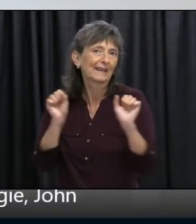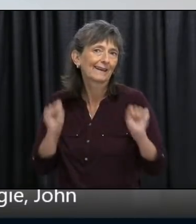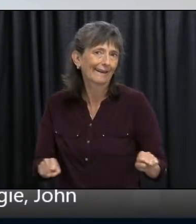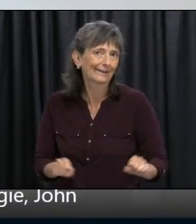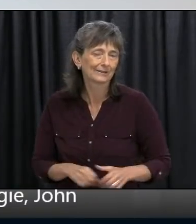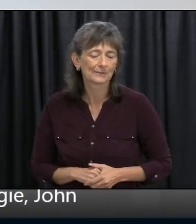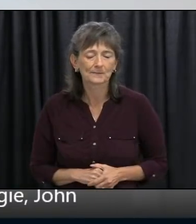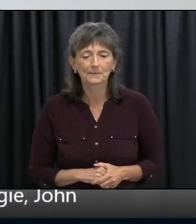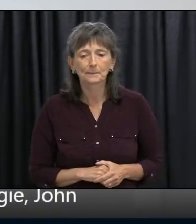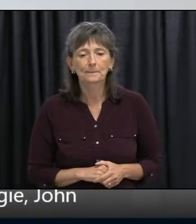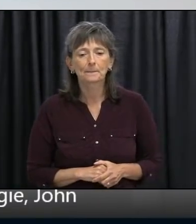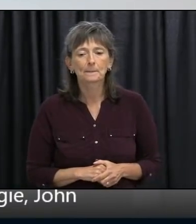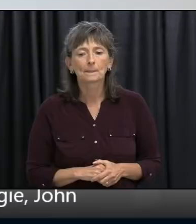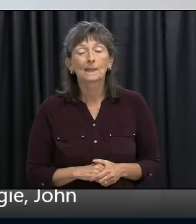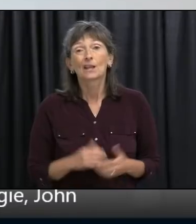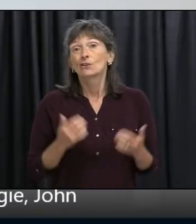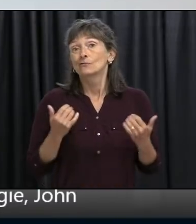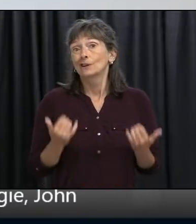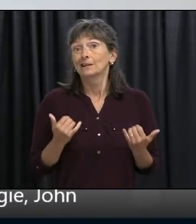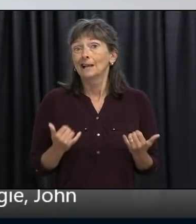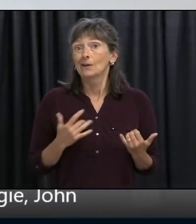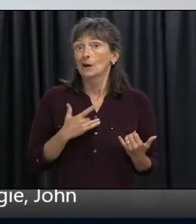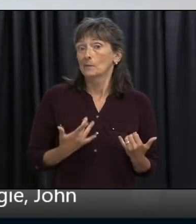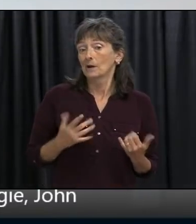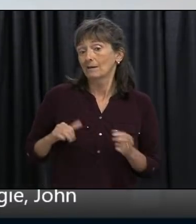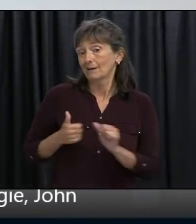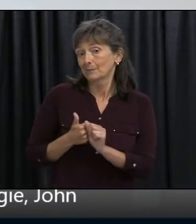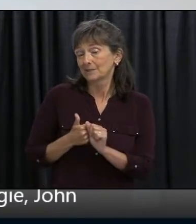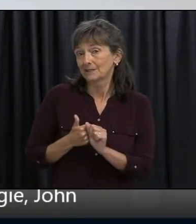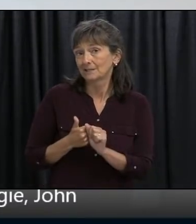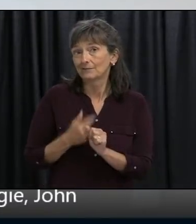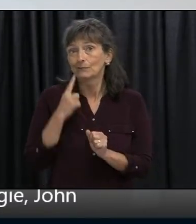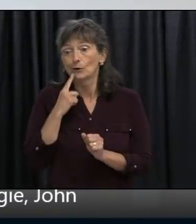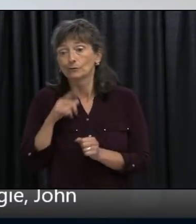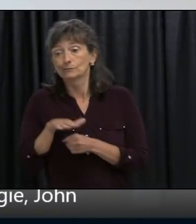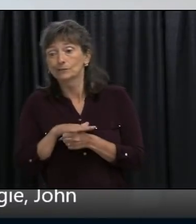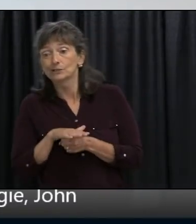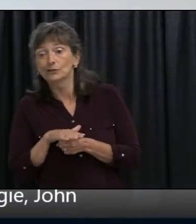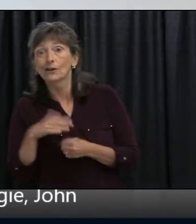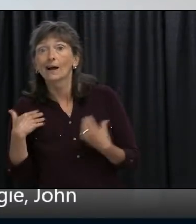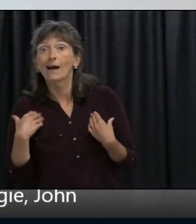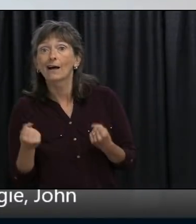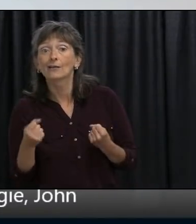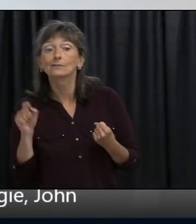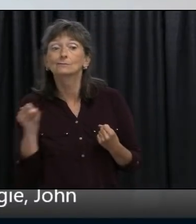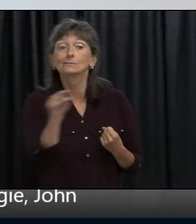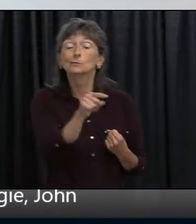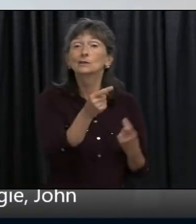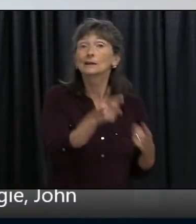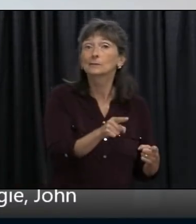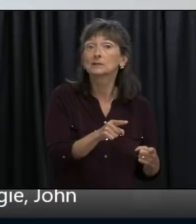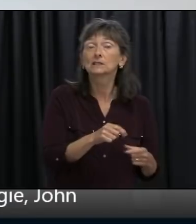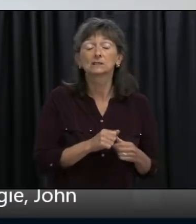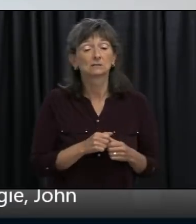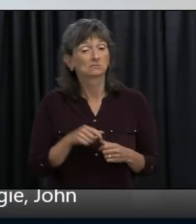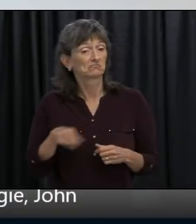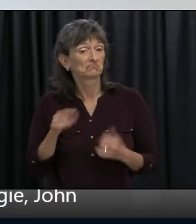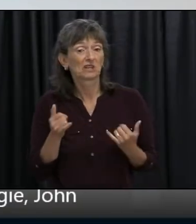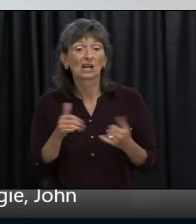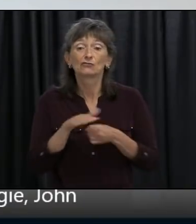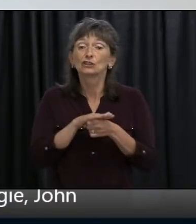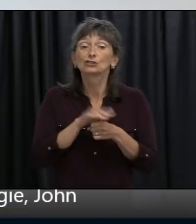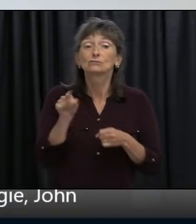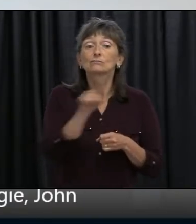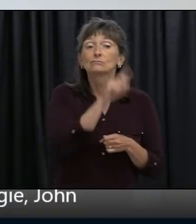Usually, at this point, I would provide some update on regional health authority activities. And they have continued